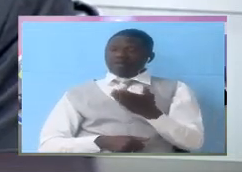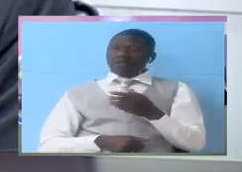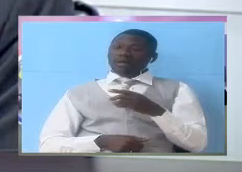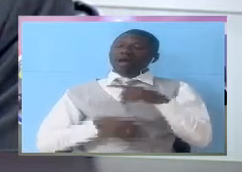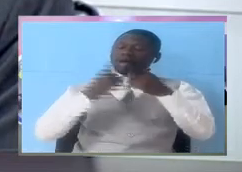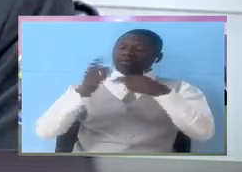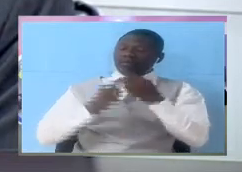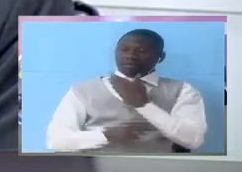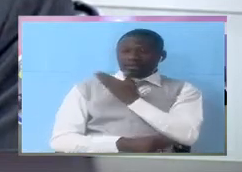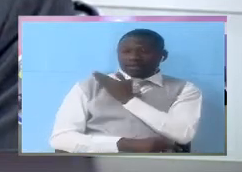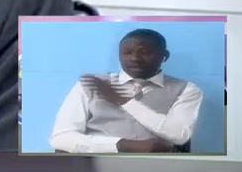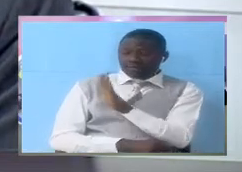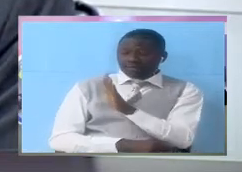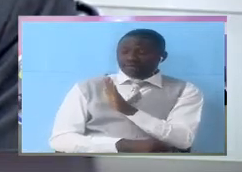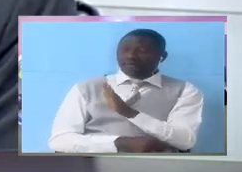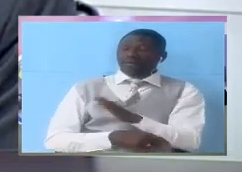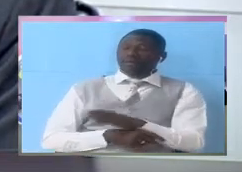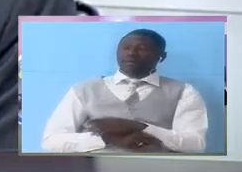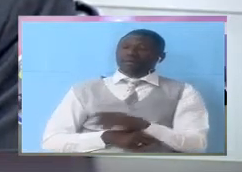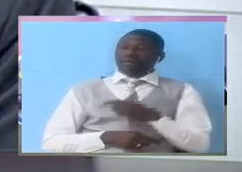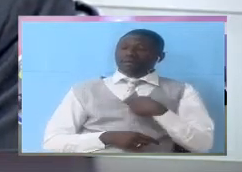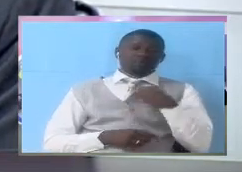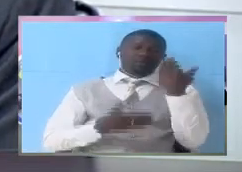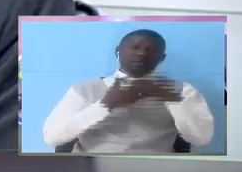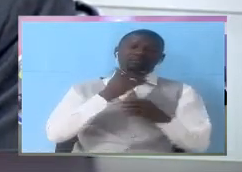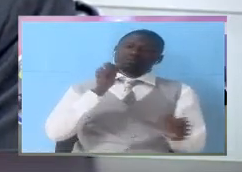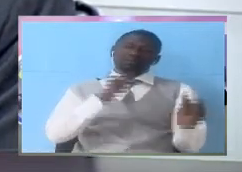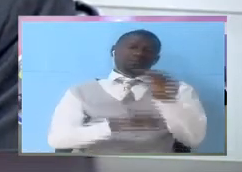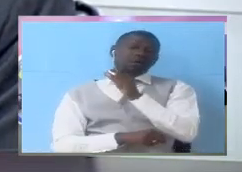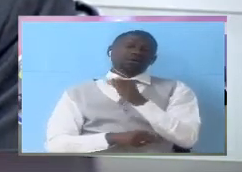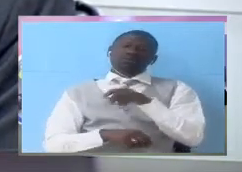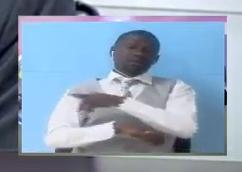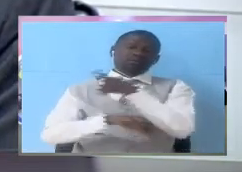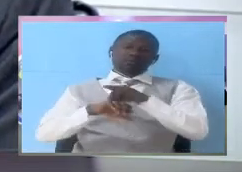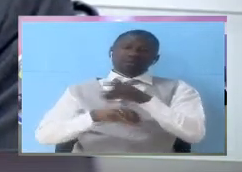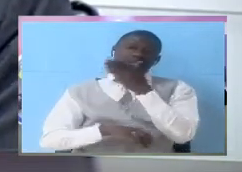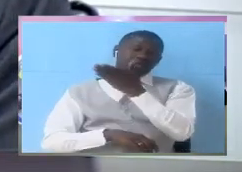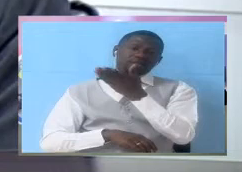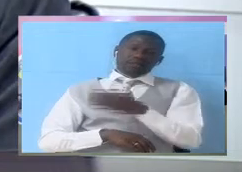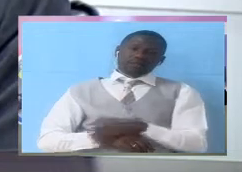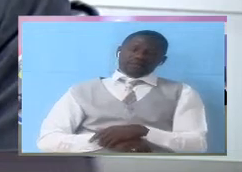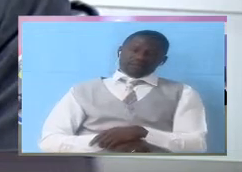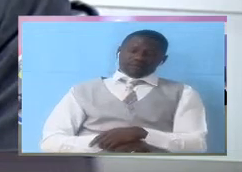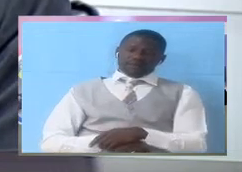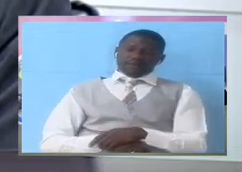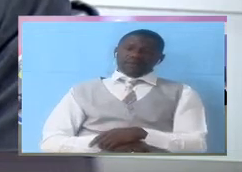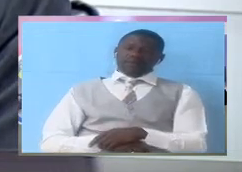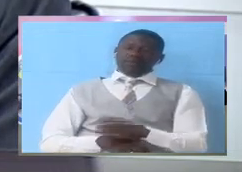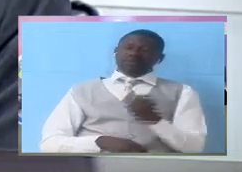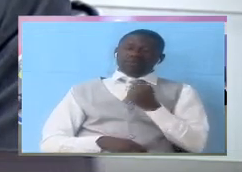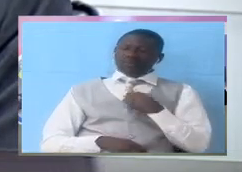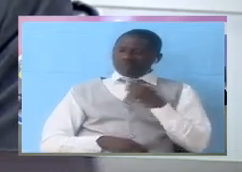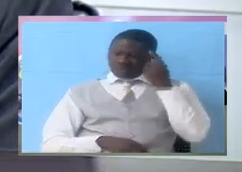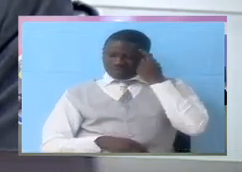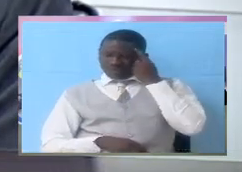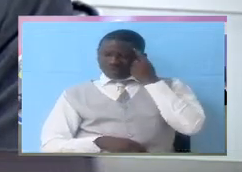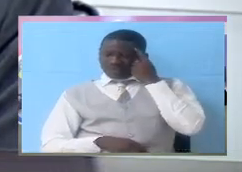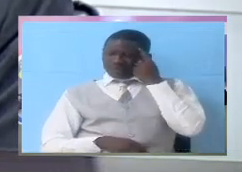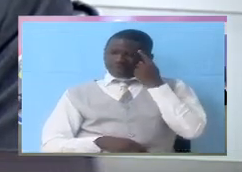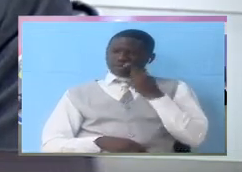left. Naw buma démé. I never went back there. Mo suma fa déllu wat. I noticed. Ndax yegg naané